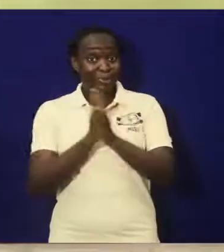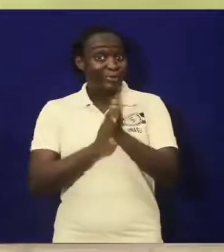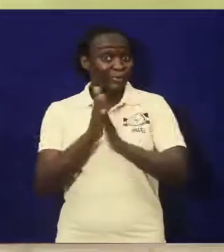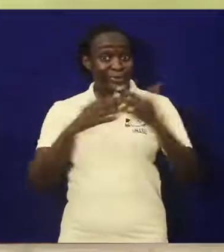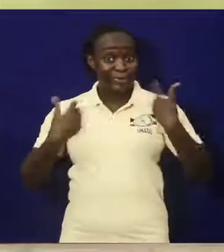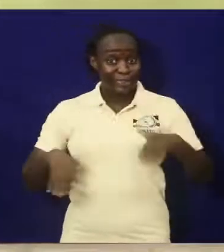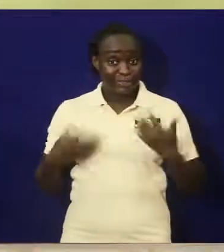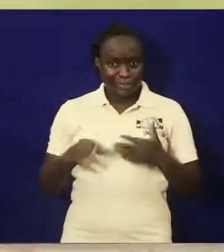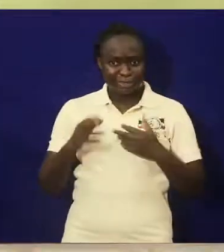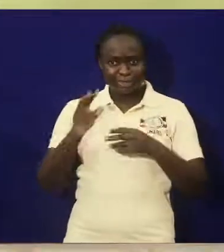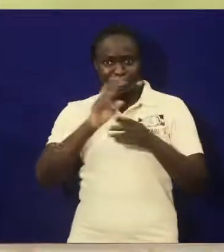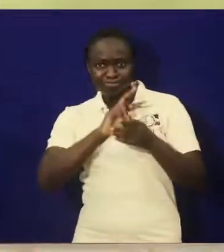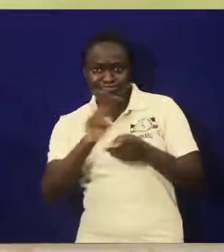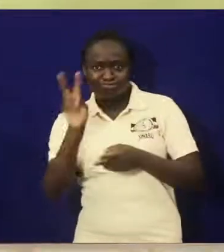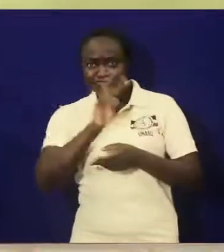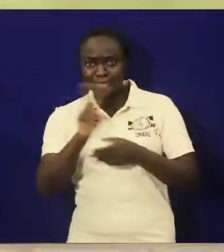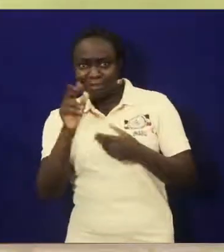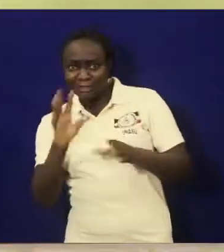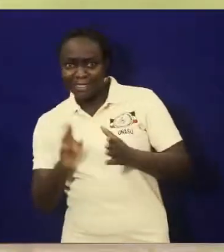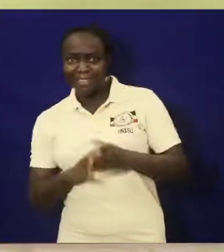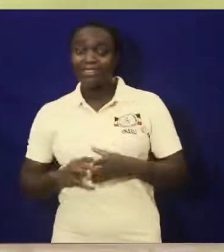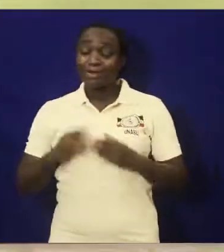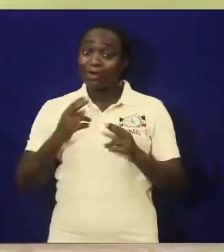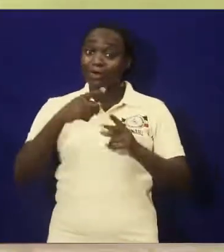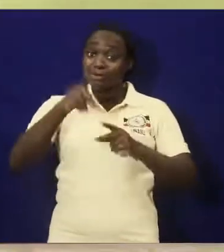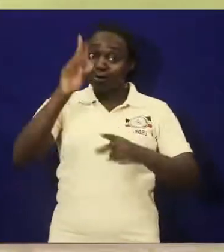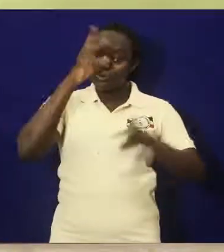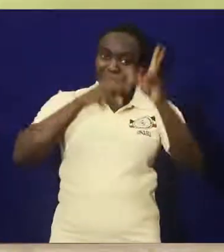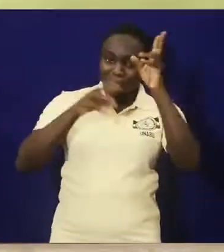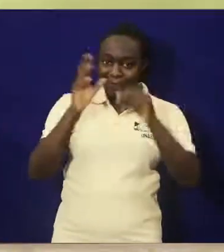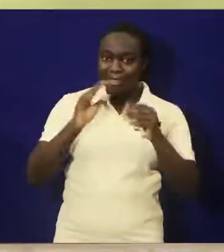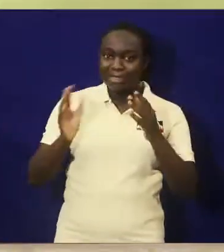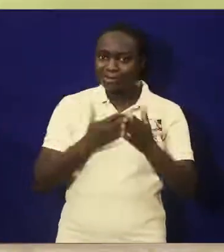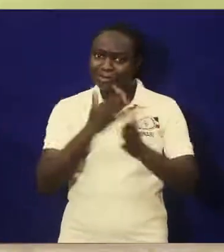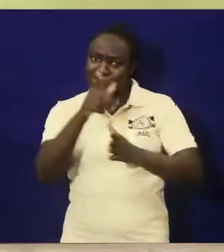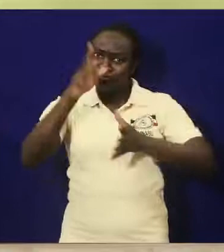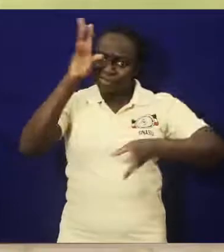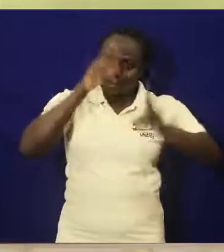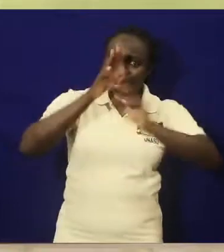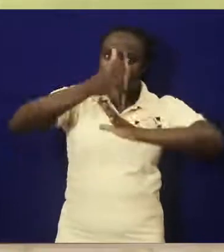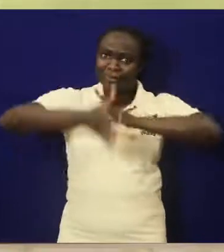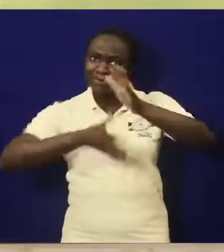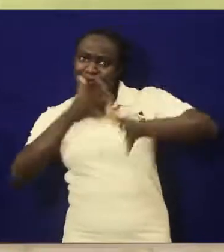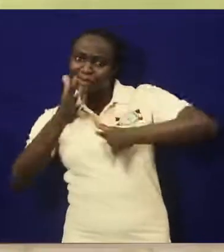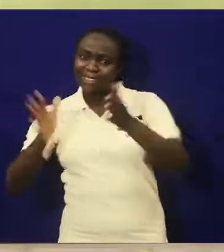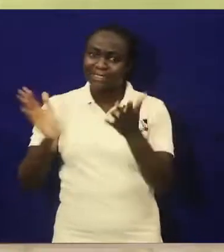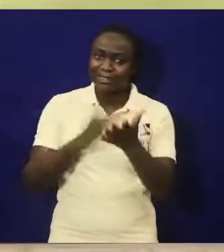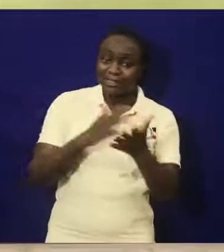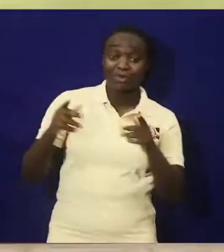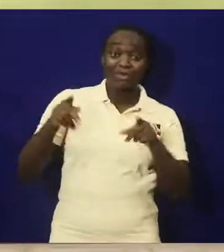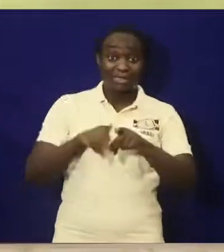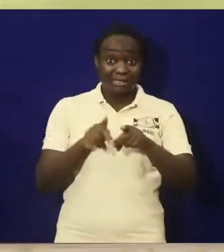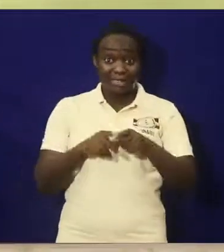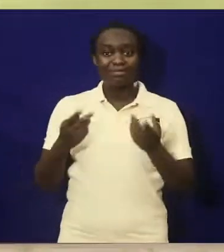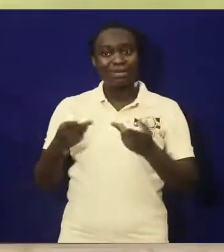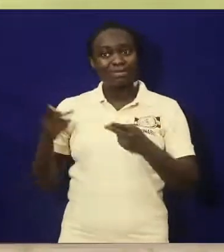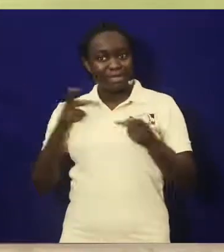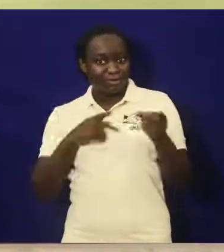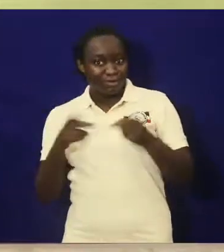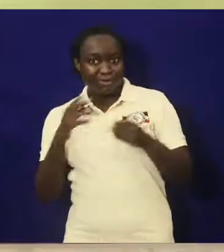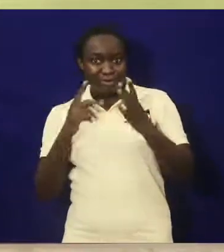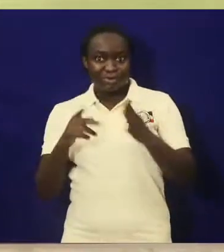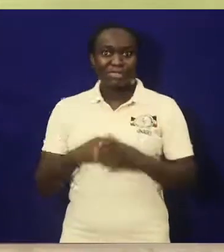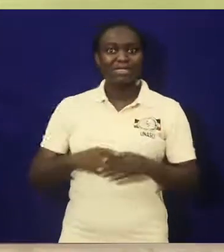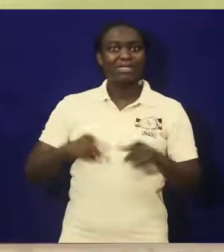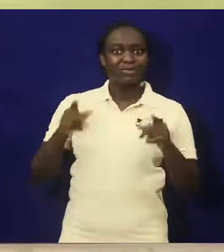song. We shall also play the video of it so that you get it with an instrument and